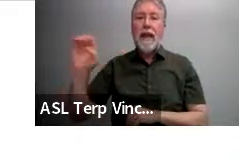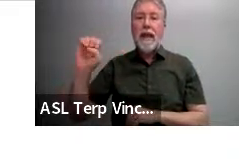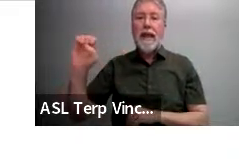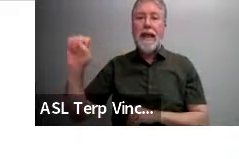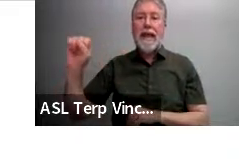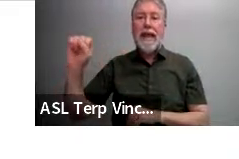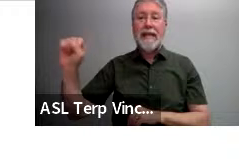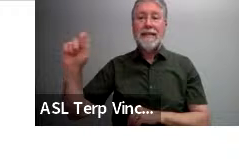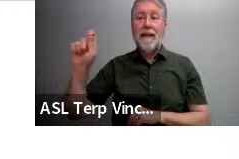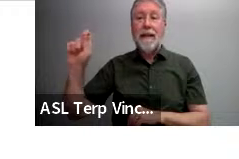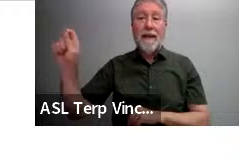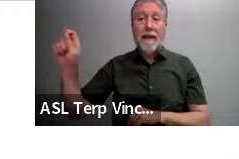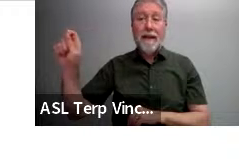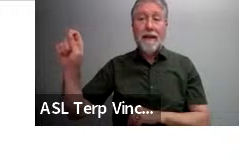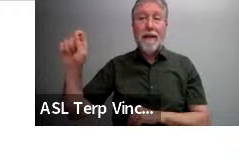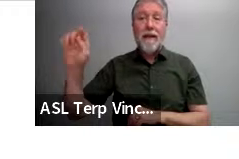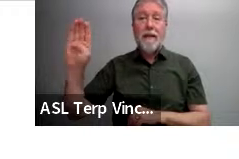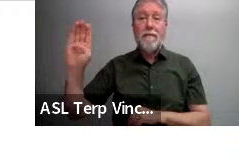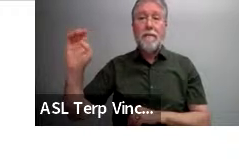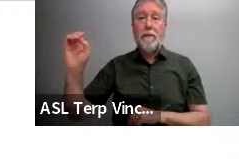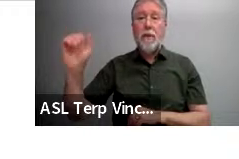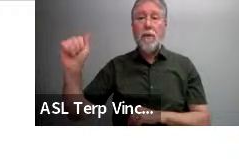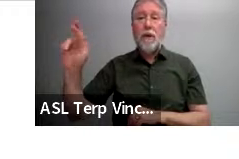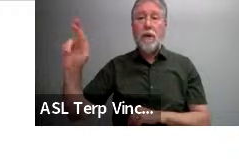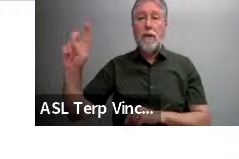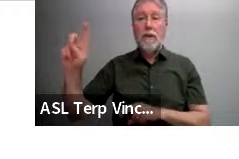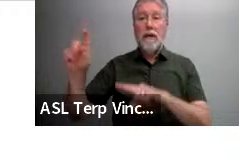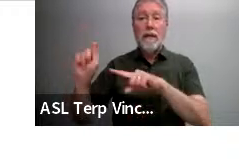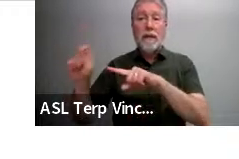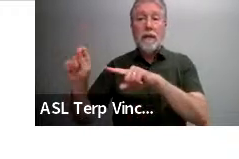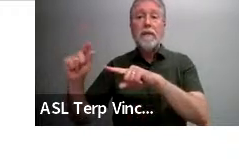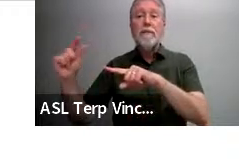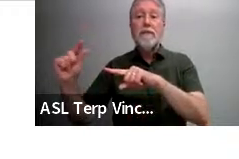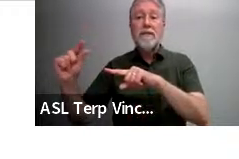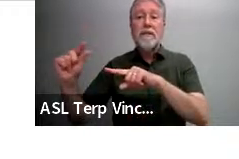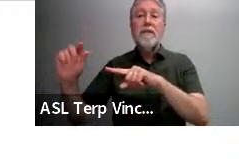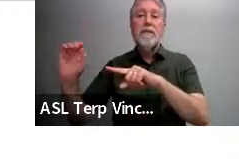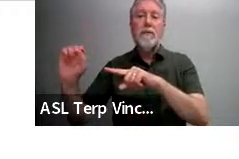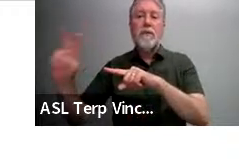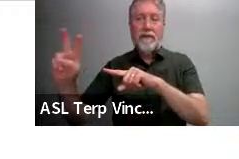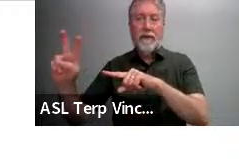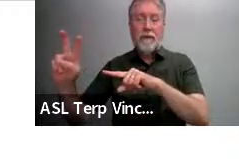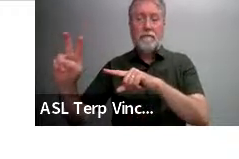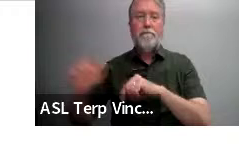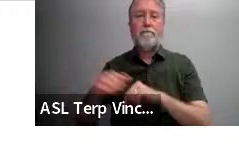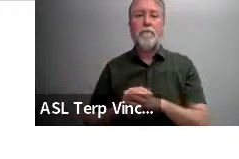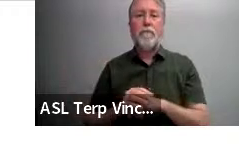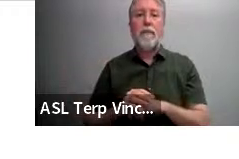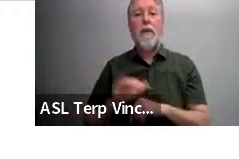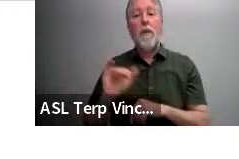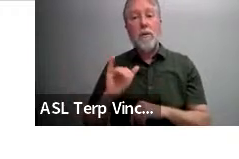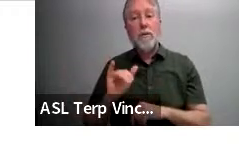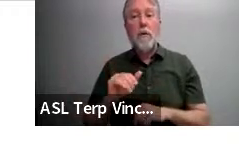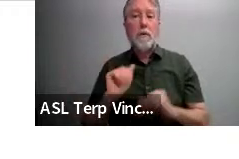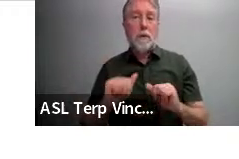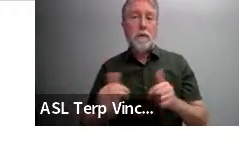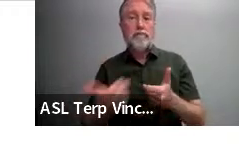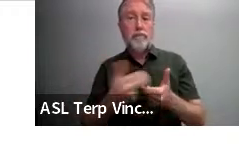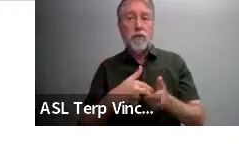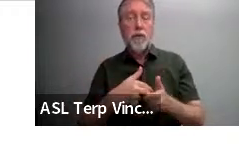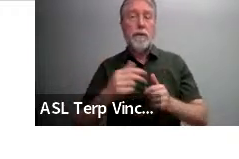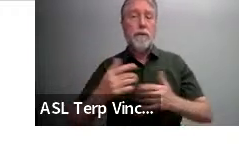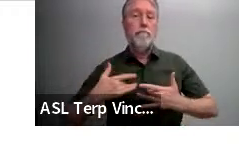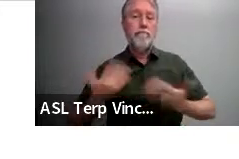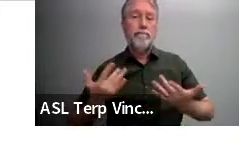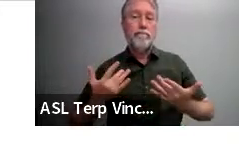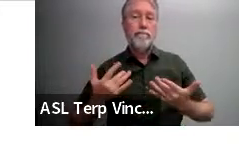ai@access-board.gov. You can also receive ongoing updates about our work in the AI space and other areas of Access Board